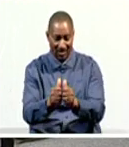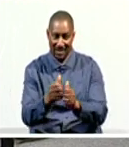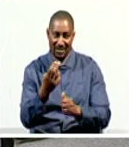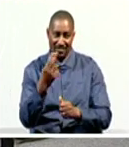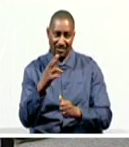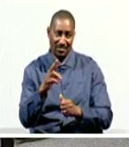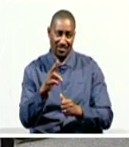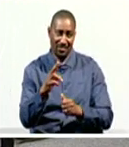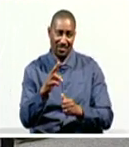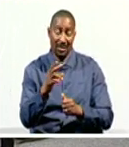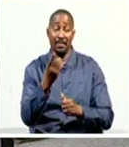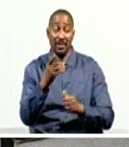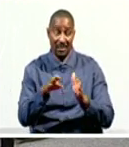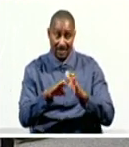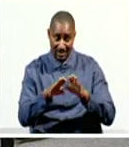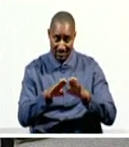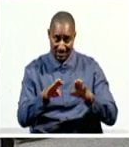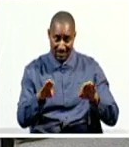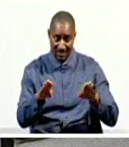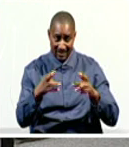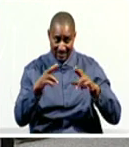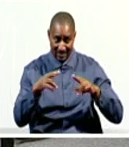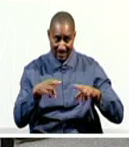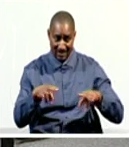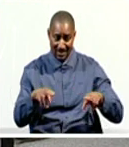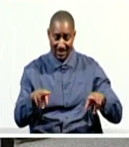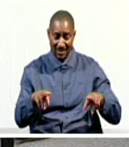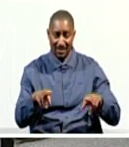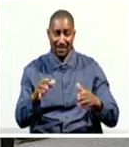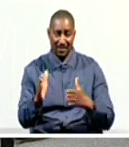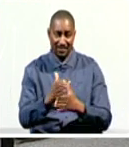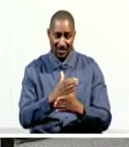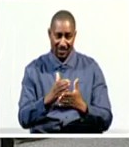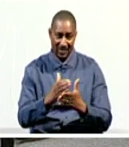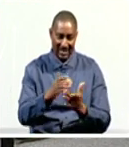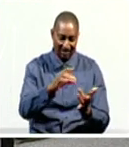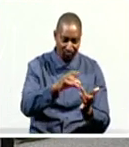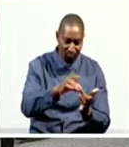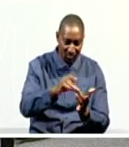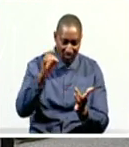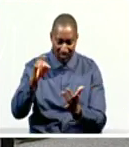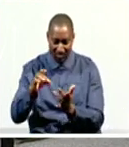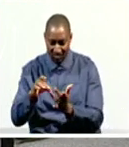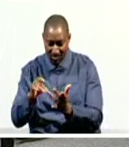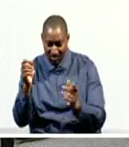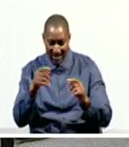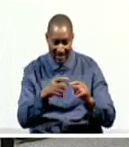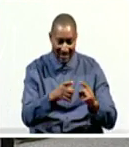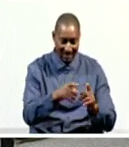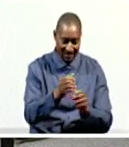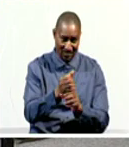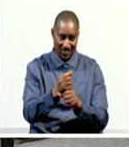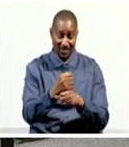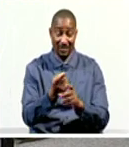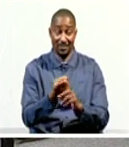see the actual implementation is Harambee, because it has picked out a few projects that of priority from NDP